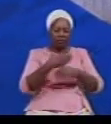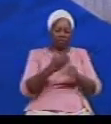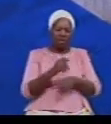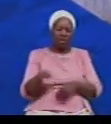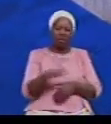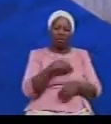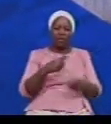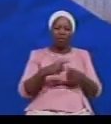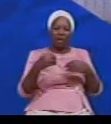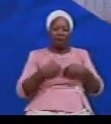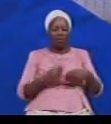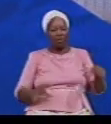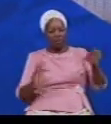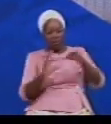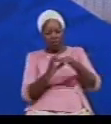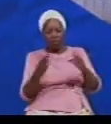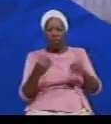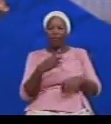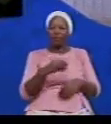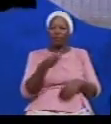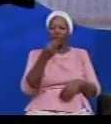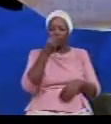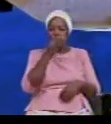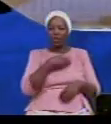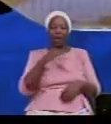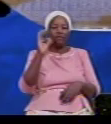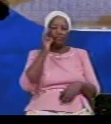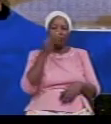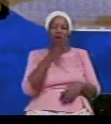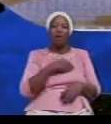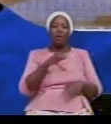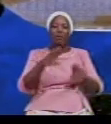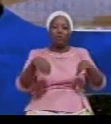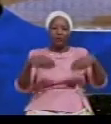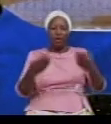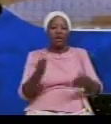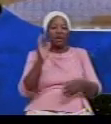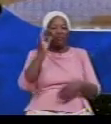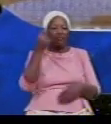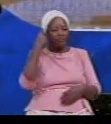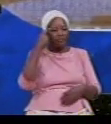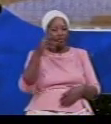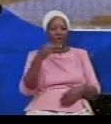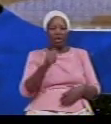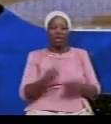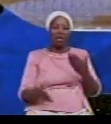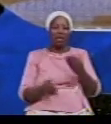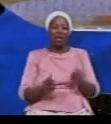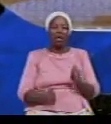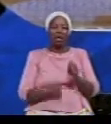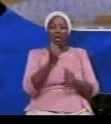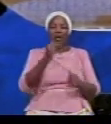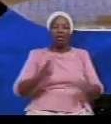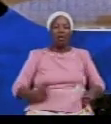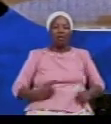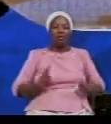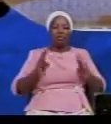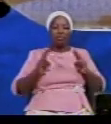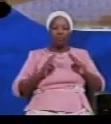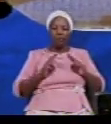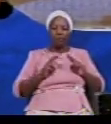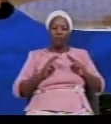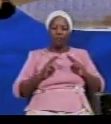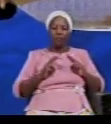of the food and the fruits, provided fruits for a healthier life